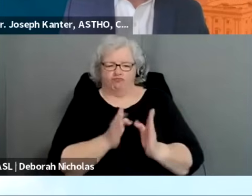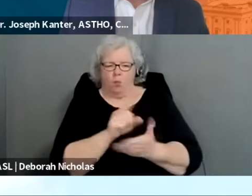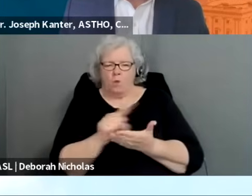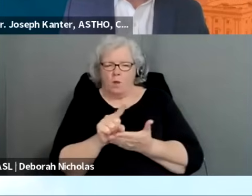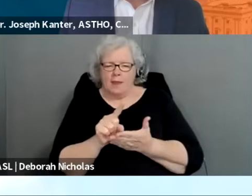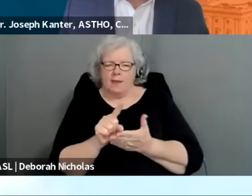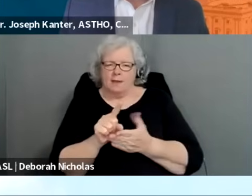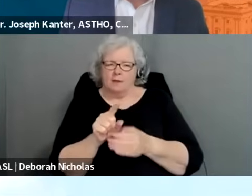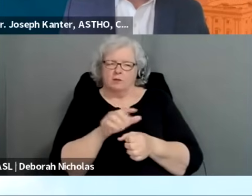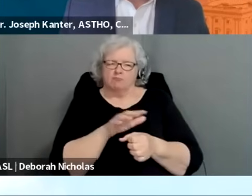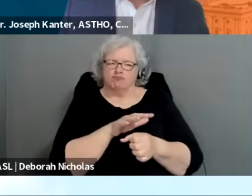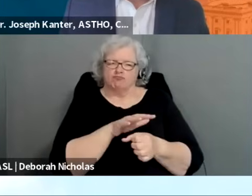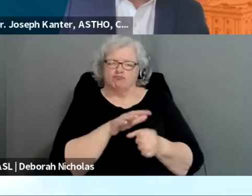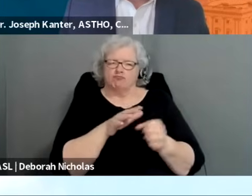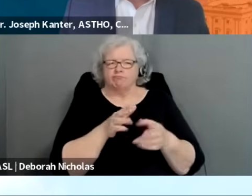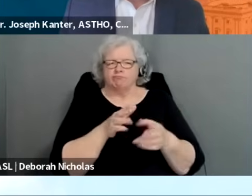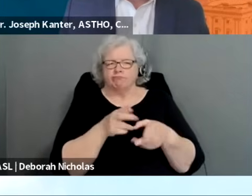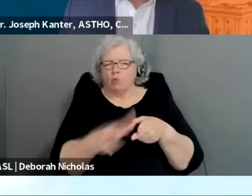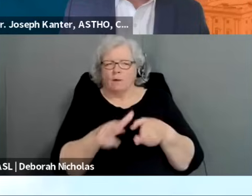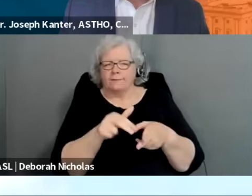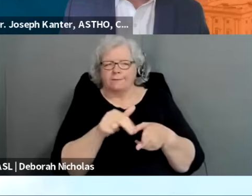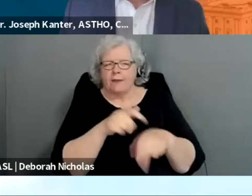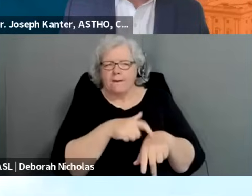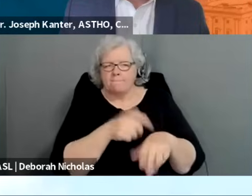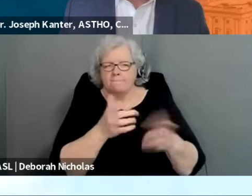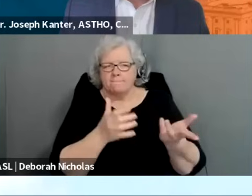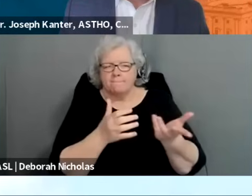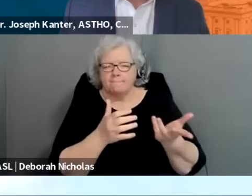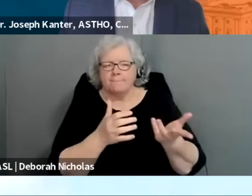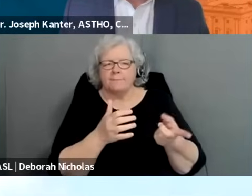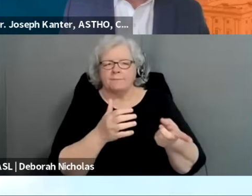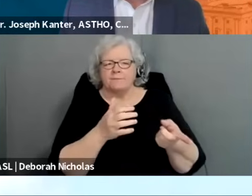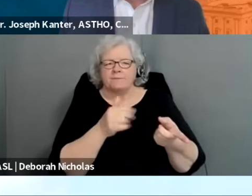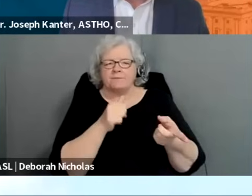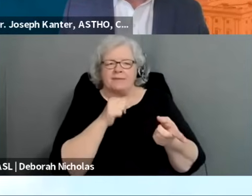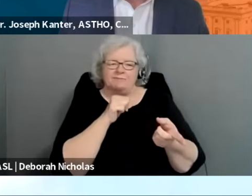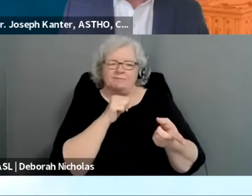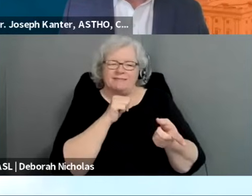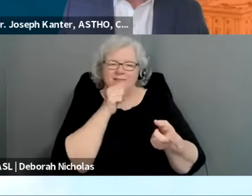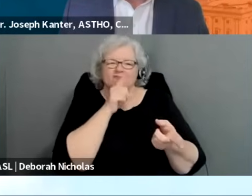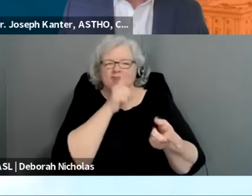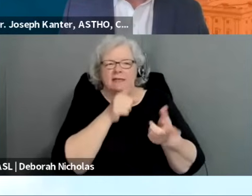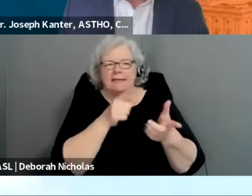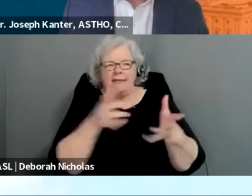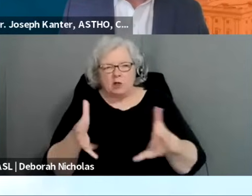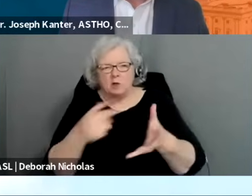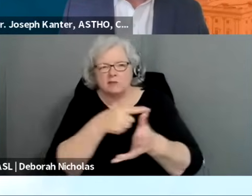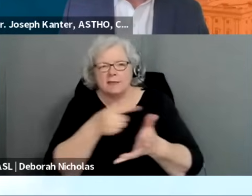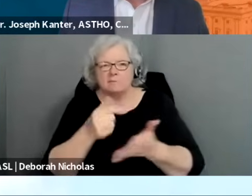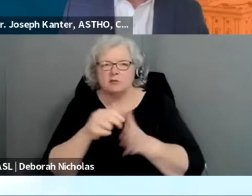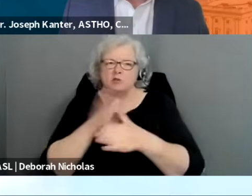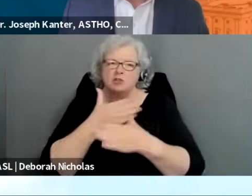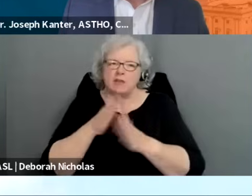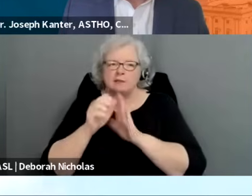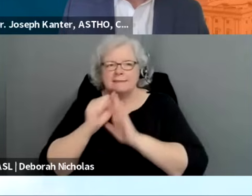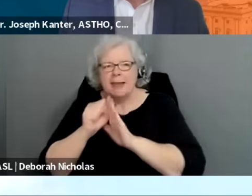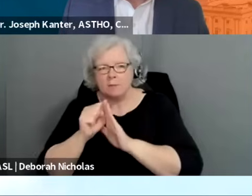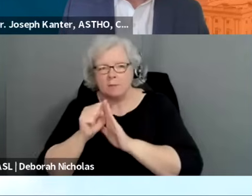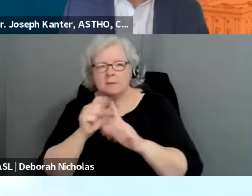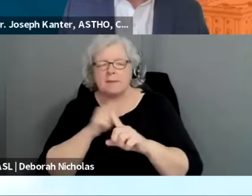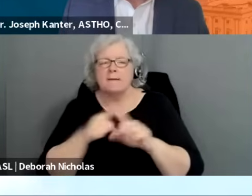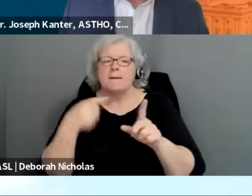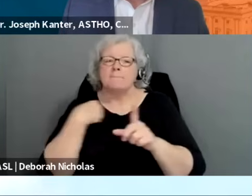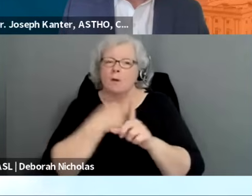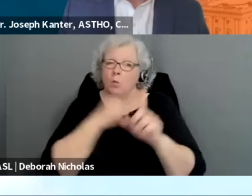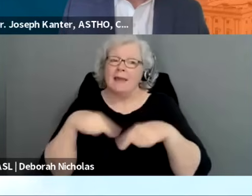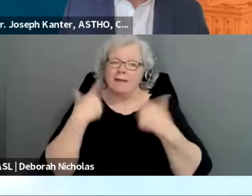doesn't encourage them to share samples with us, but we have been sharing our message broadly that we need